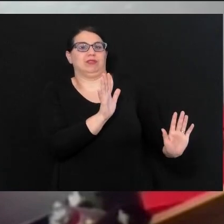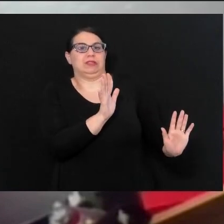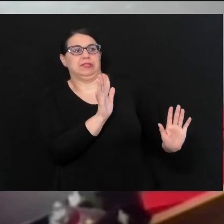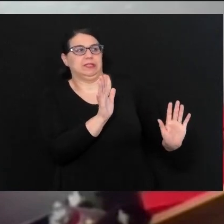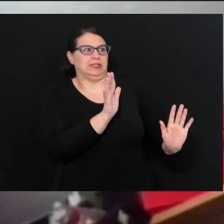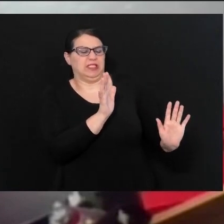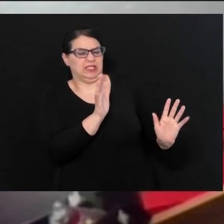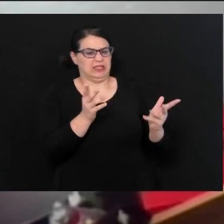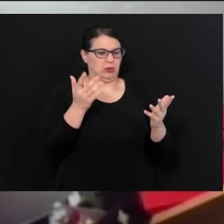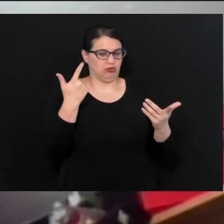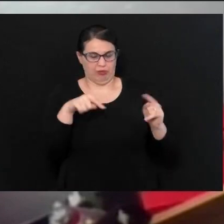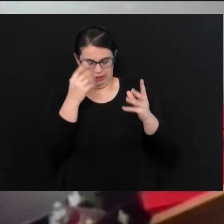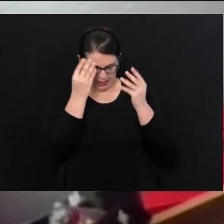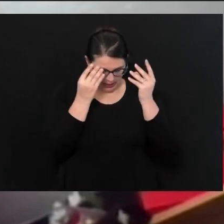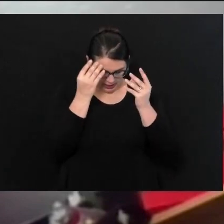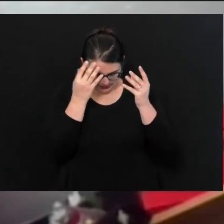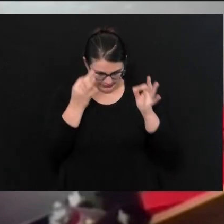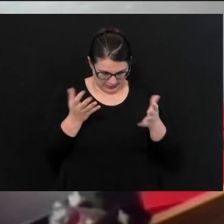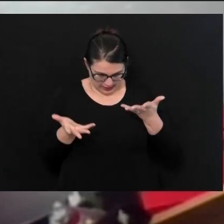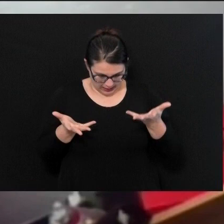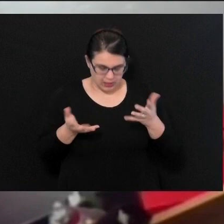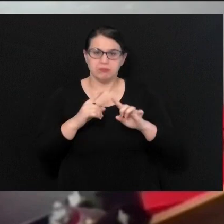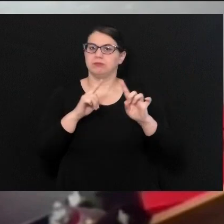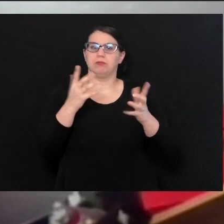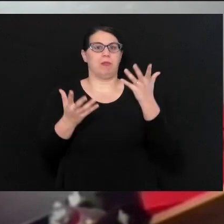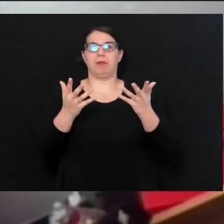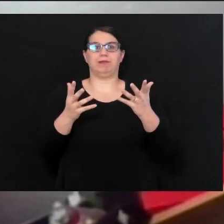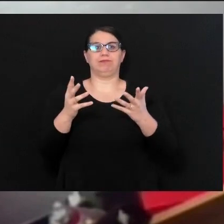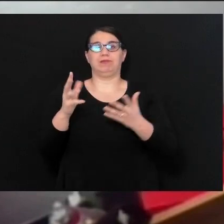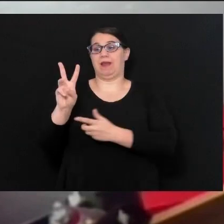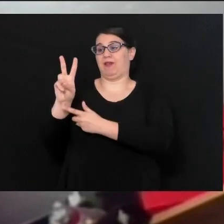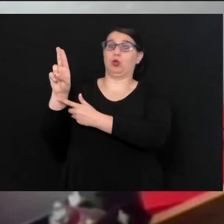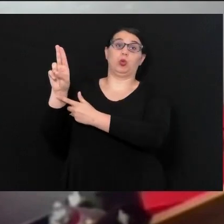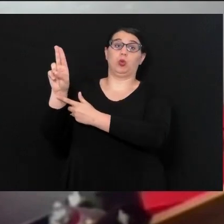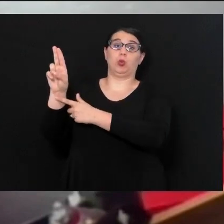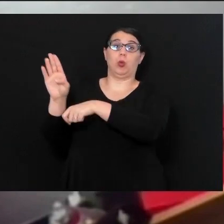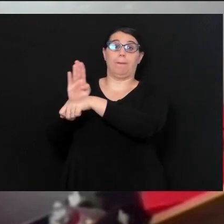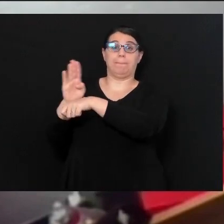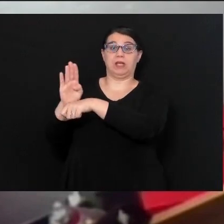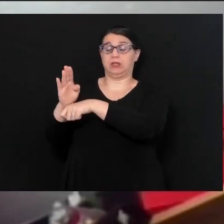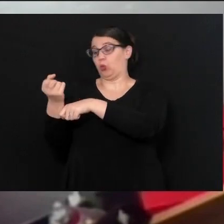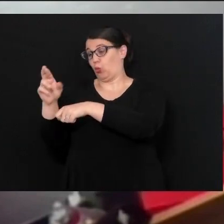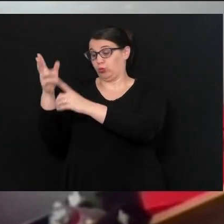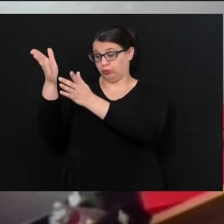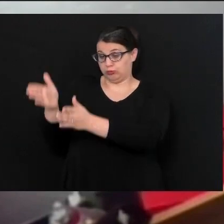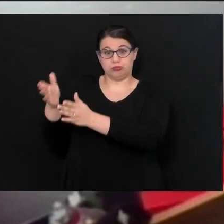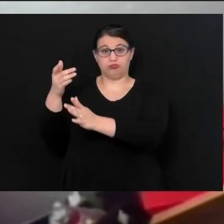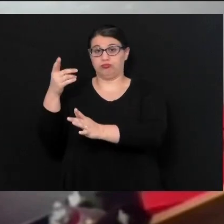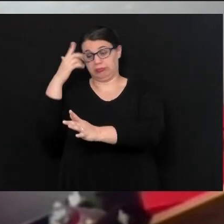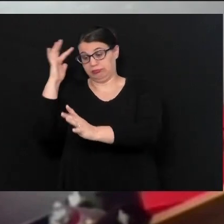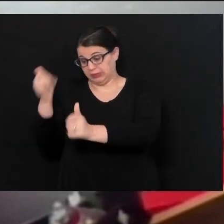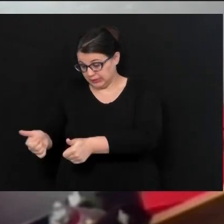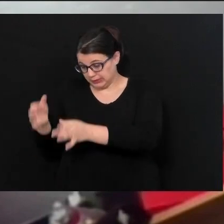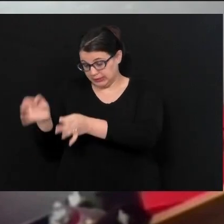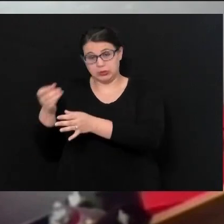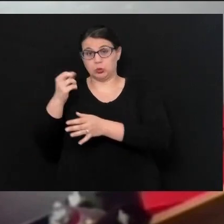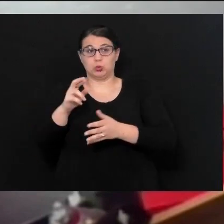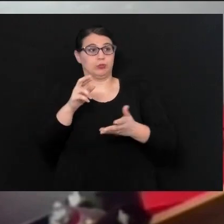if WVU business owners and maybe even student leaders are involved in any conversations you're having.